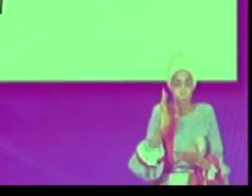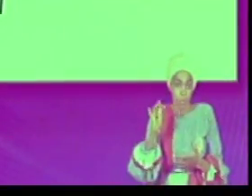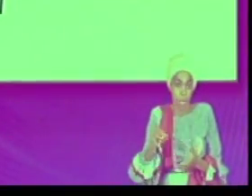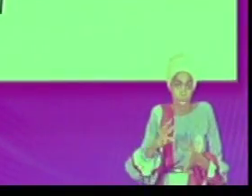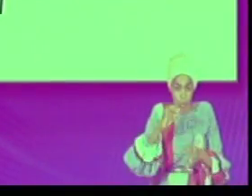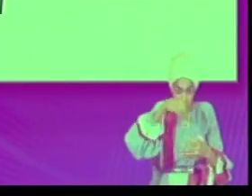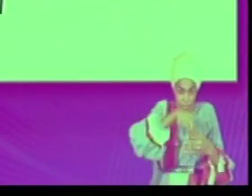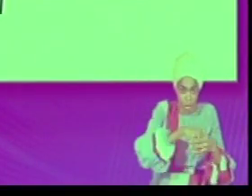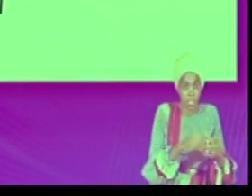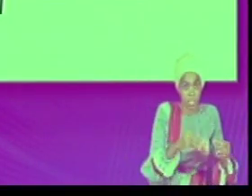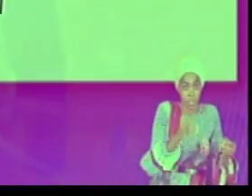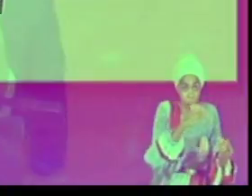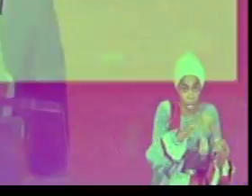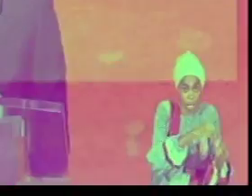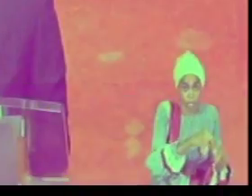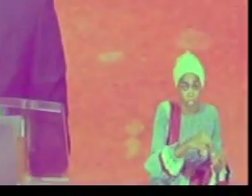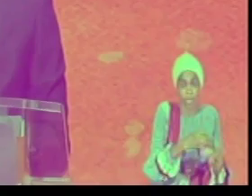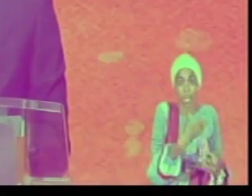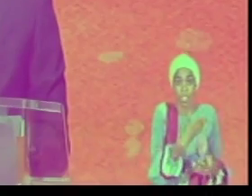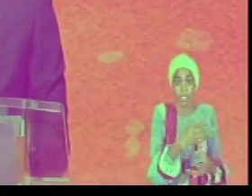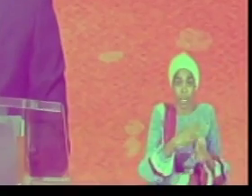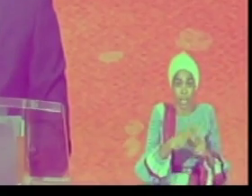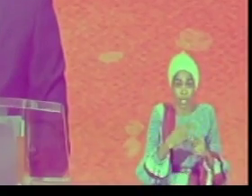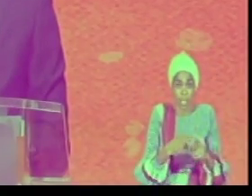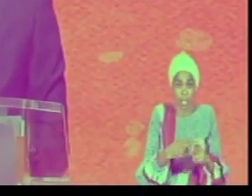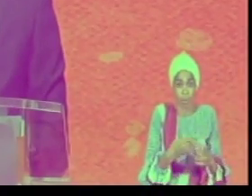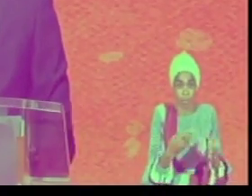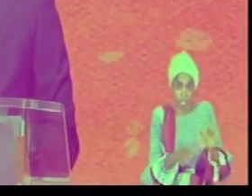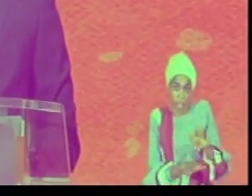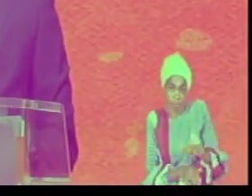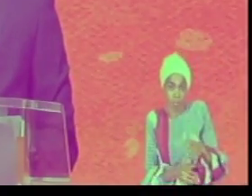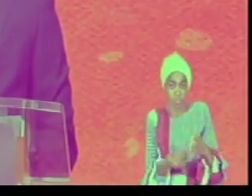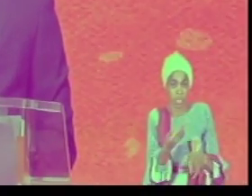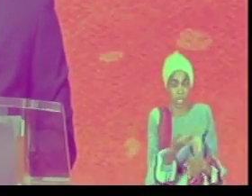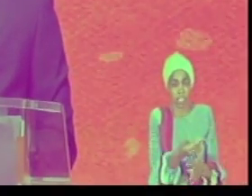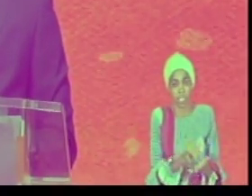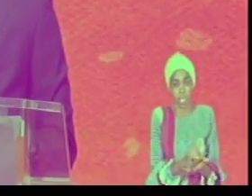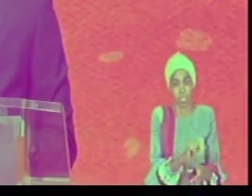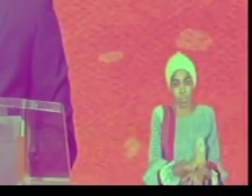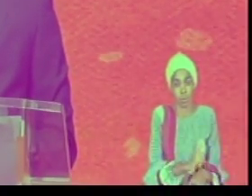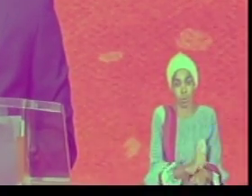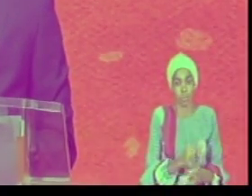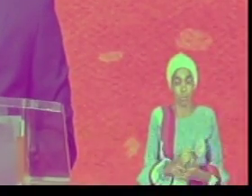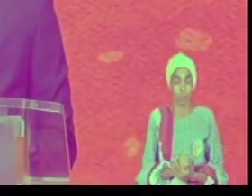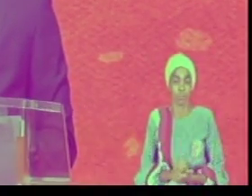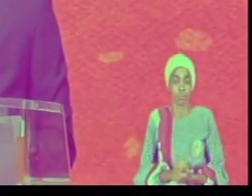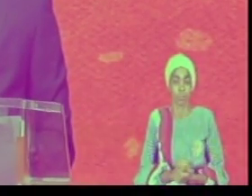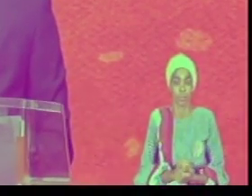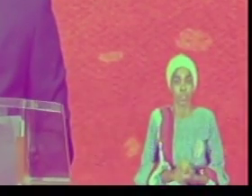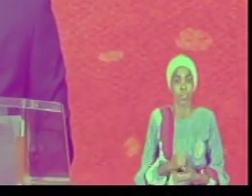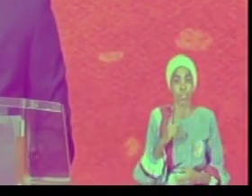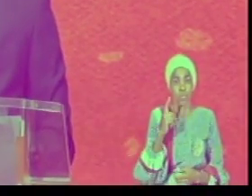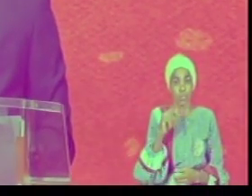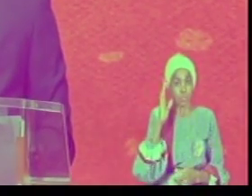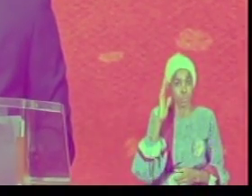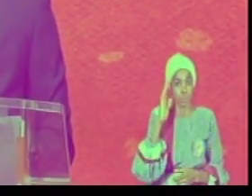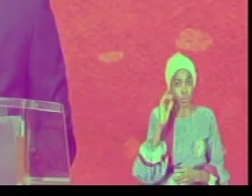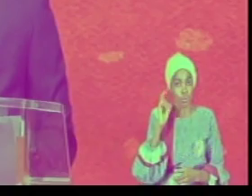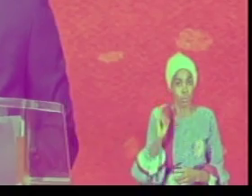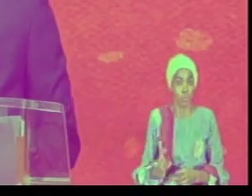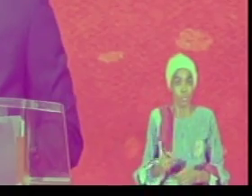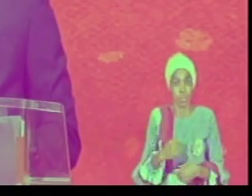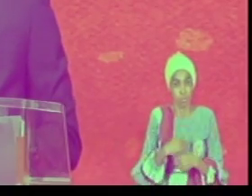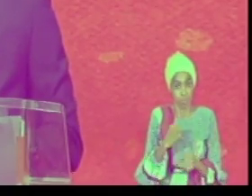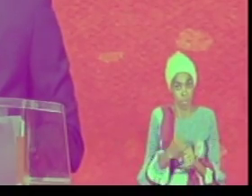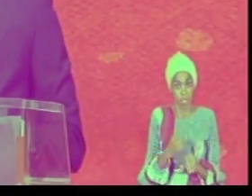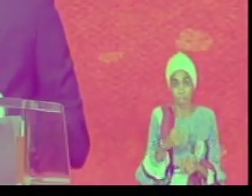can copy and do research, but you must mention the name of the original author or the one that